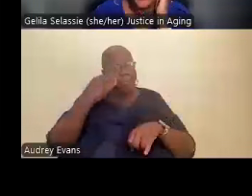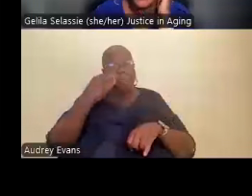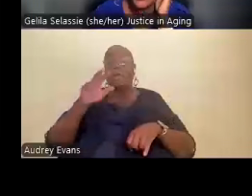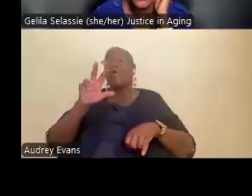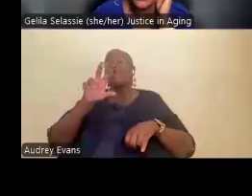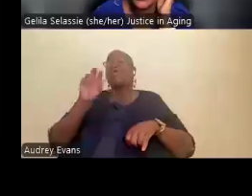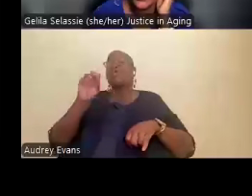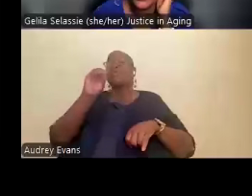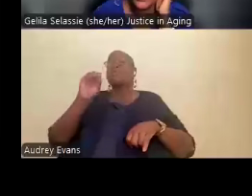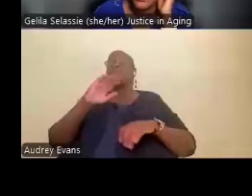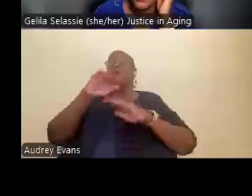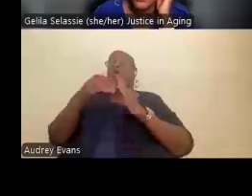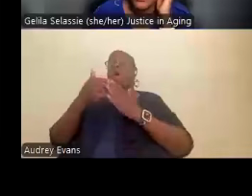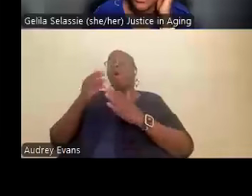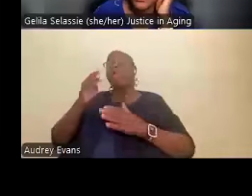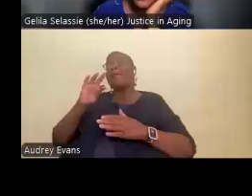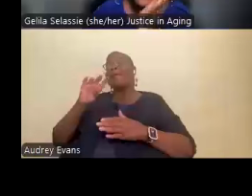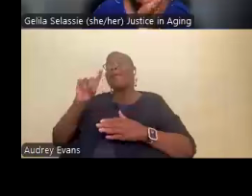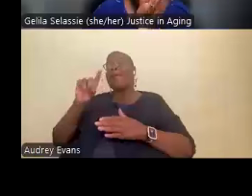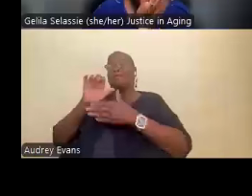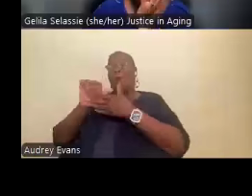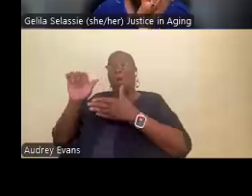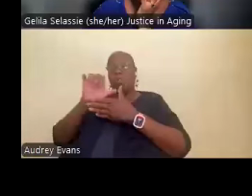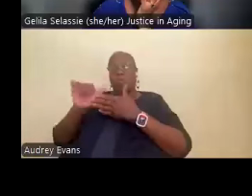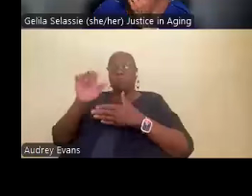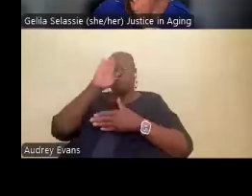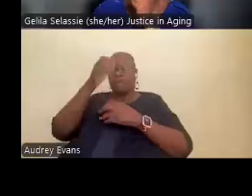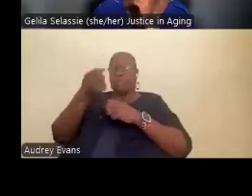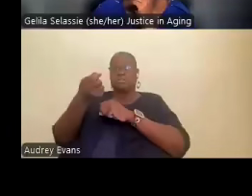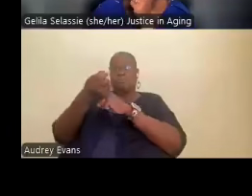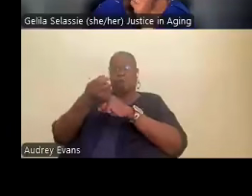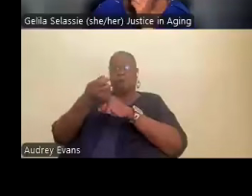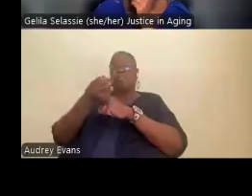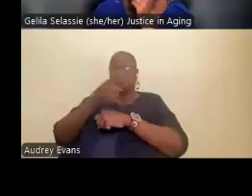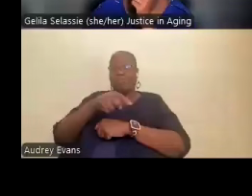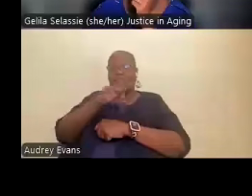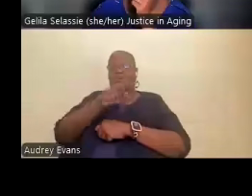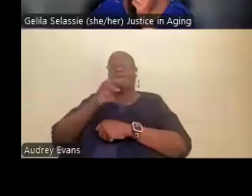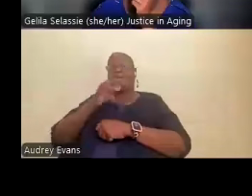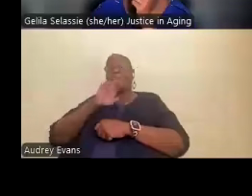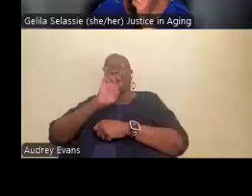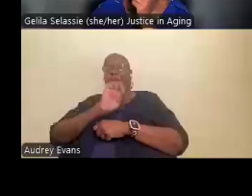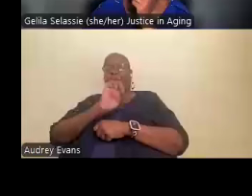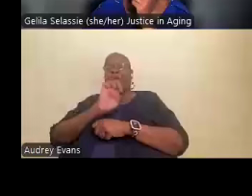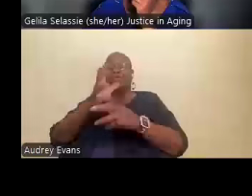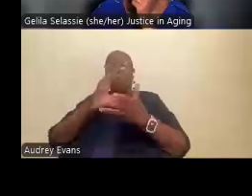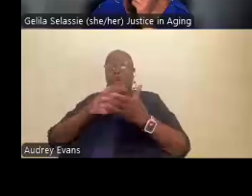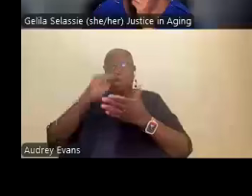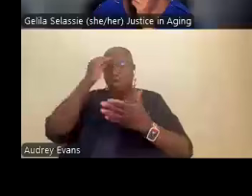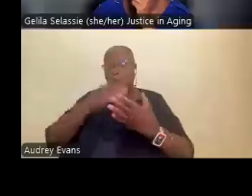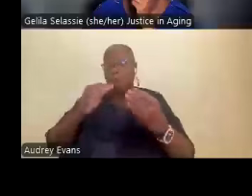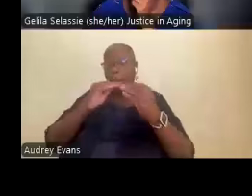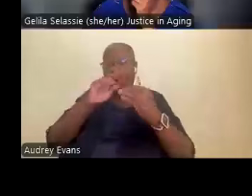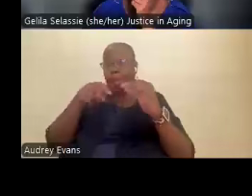30% of all Medicaid dollars directly support Medicare enrollees. If you want to learn more about